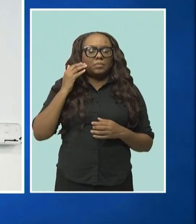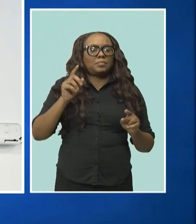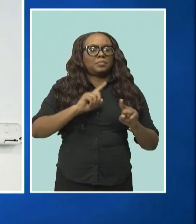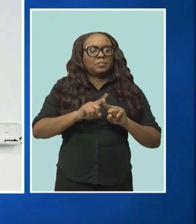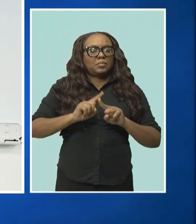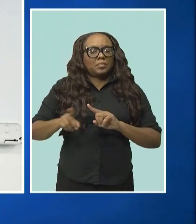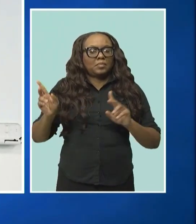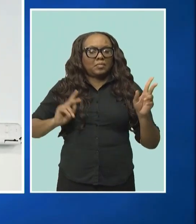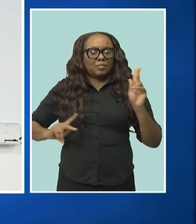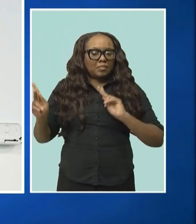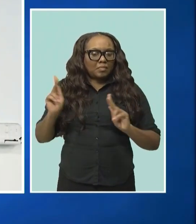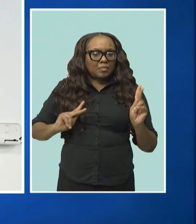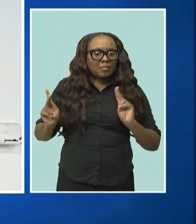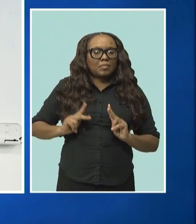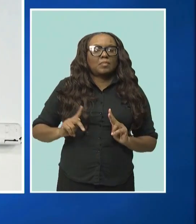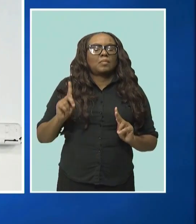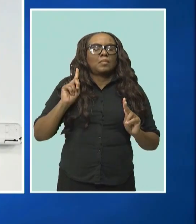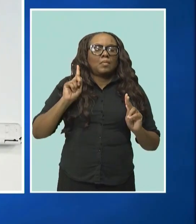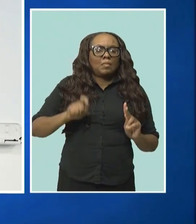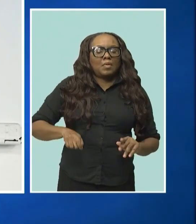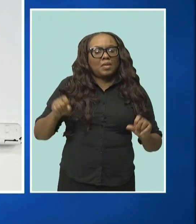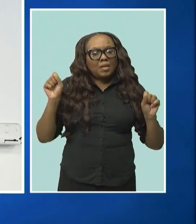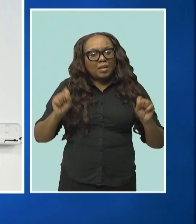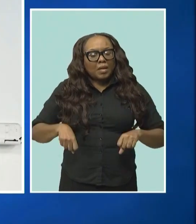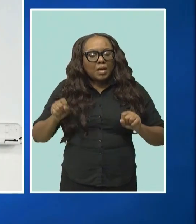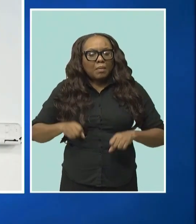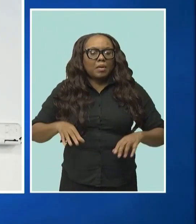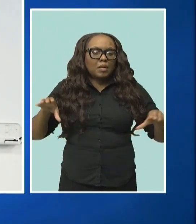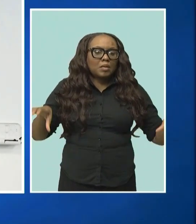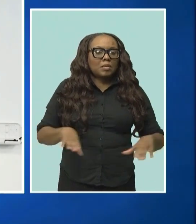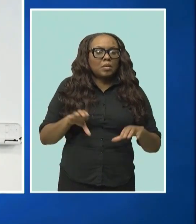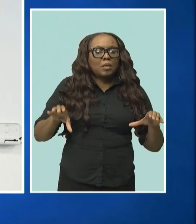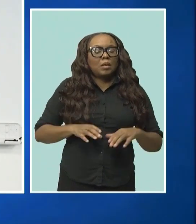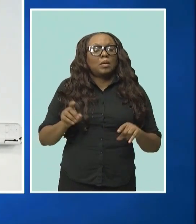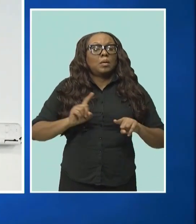be the ones to facilitate this, but it's up to us